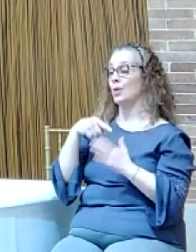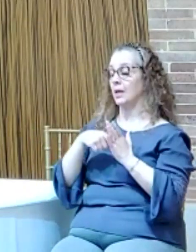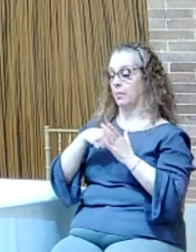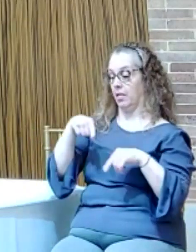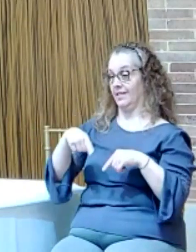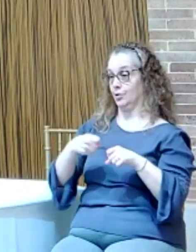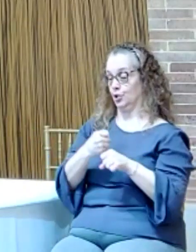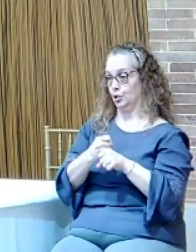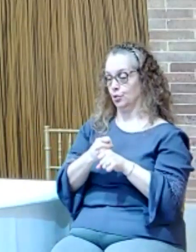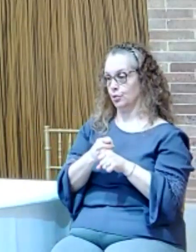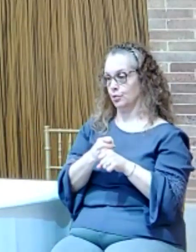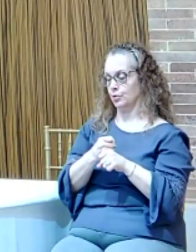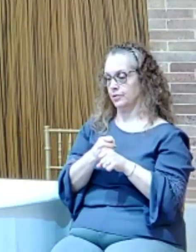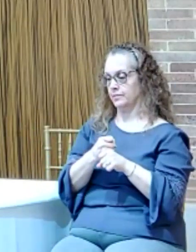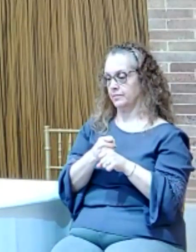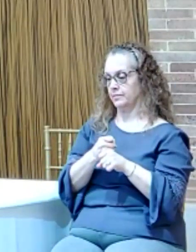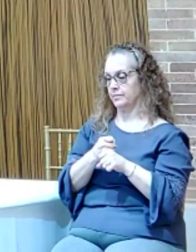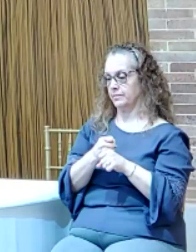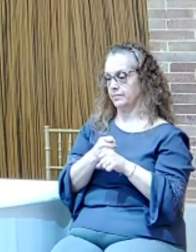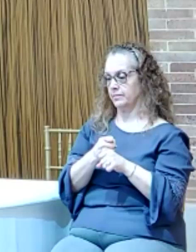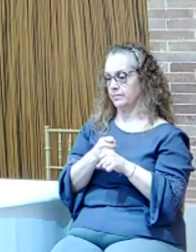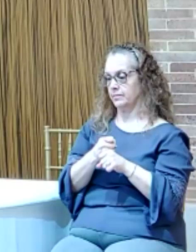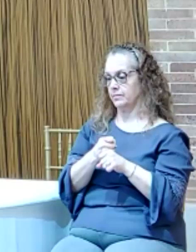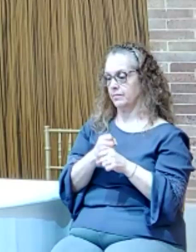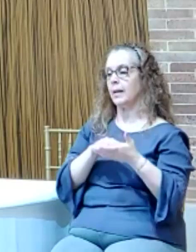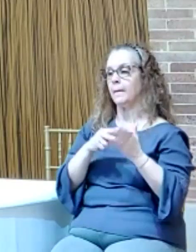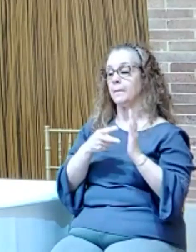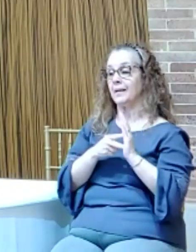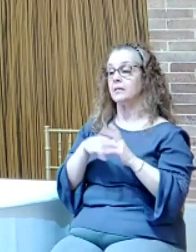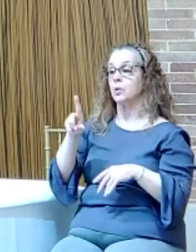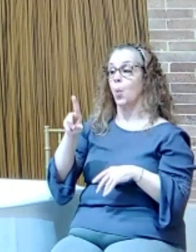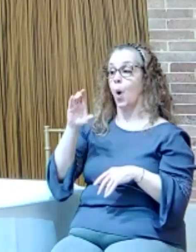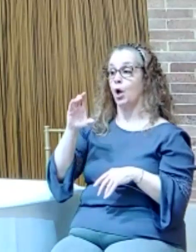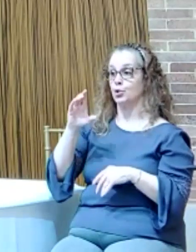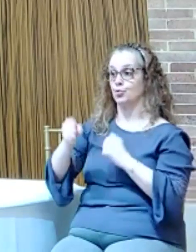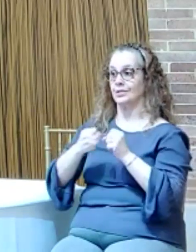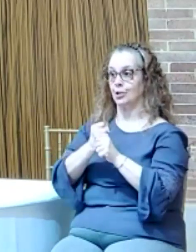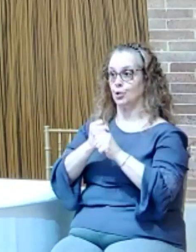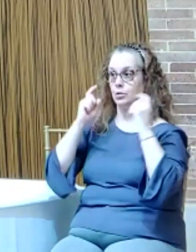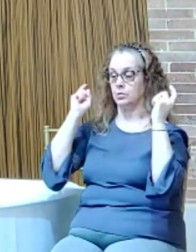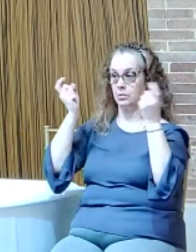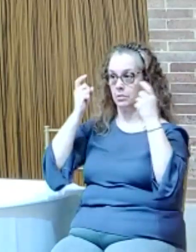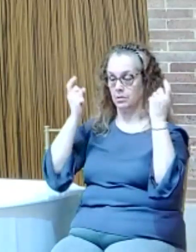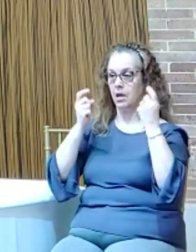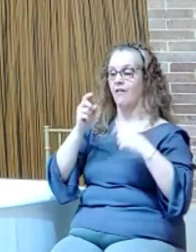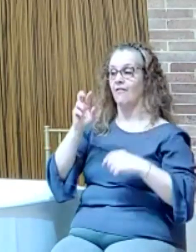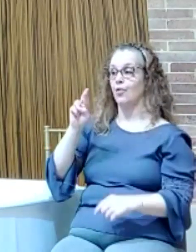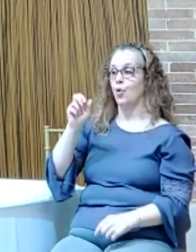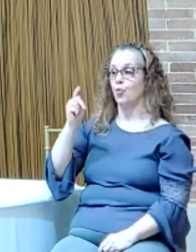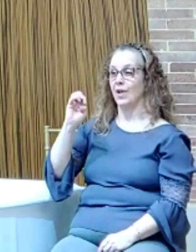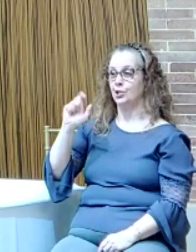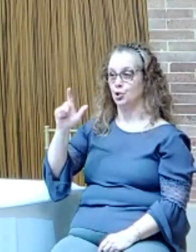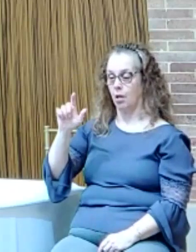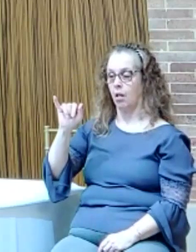example uh marks the 100th anniversary of the racial Integrity Act of